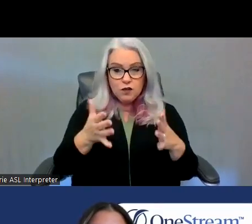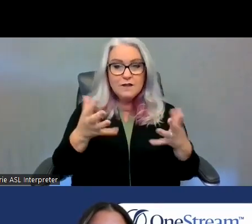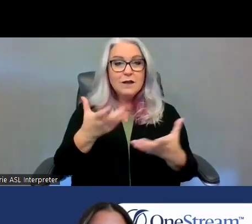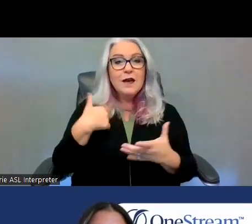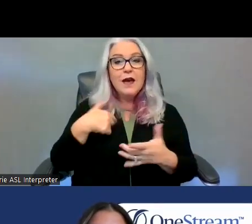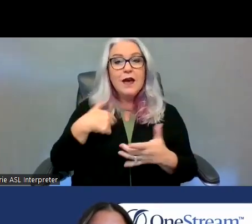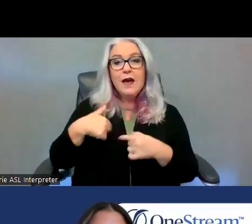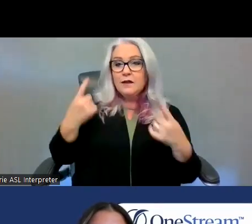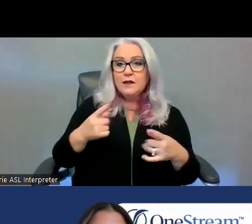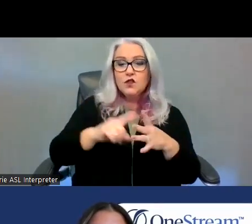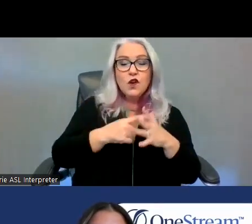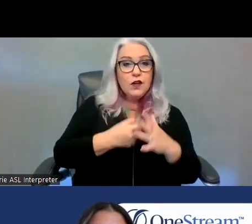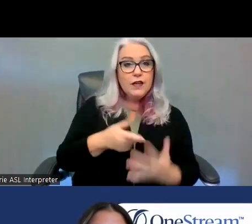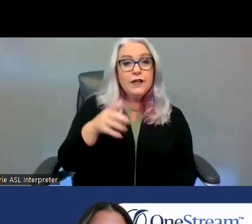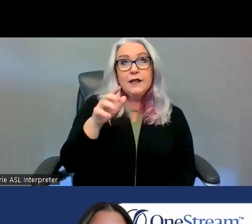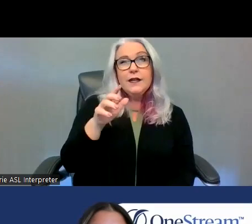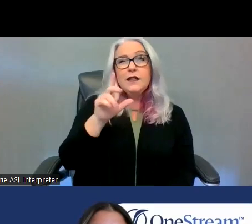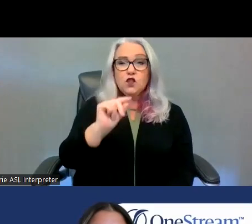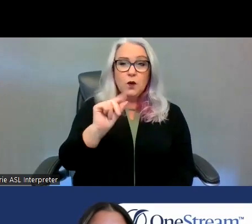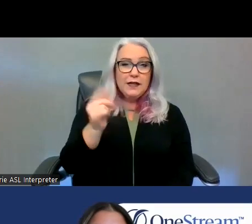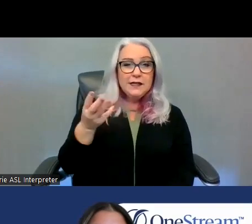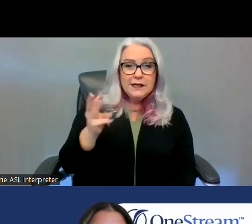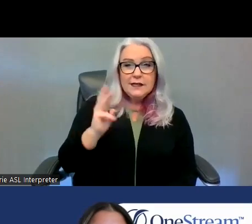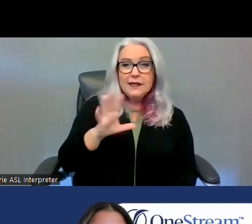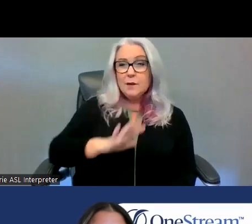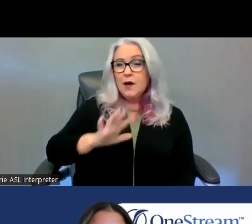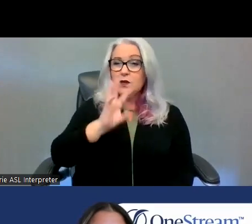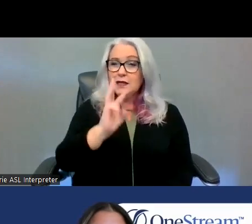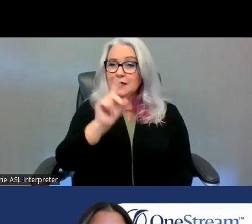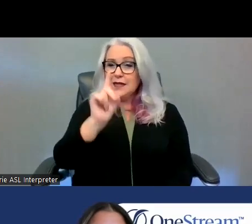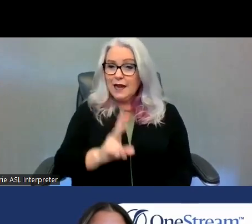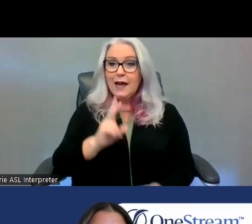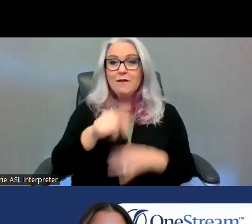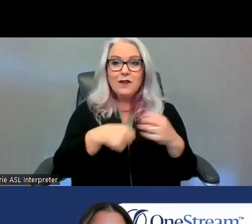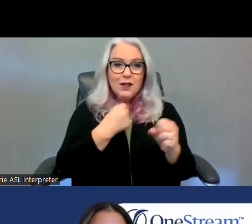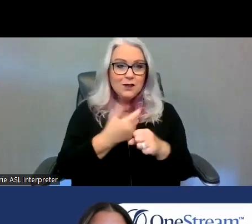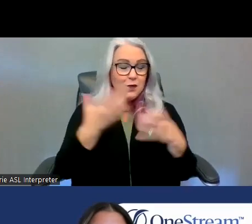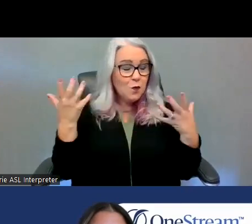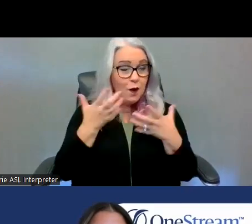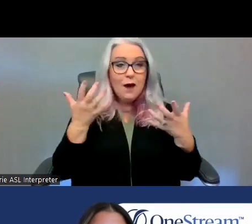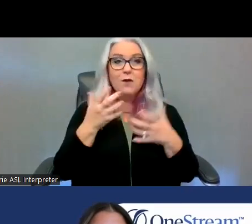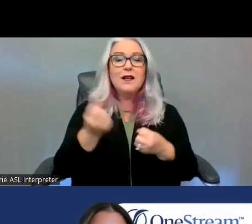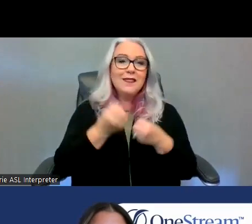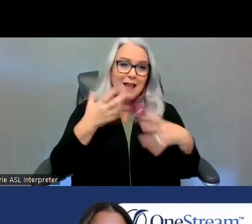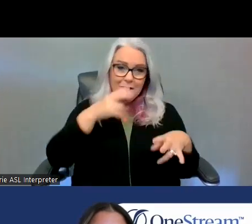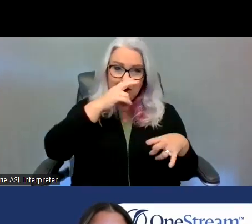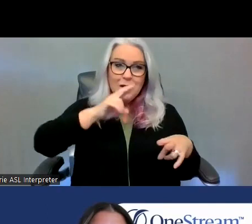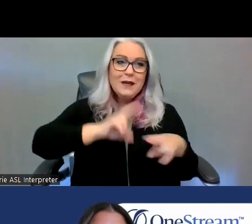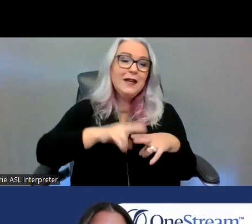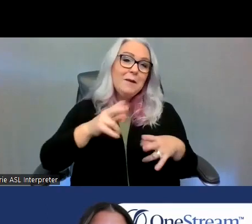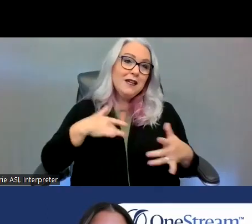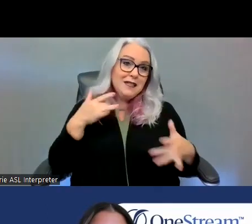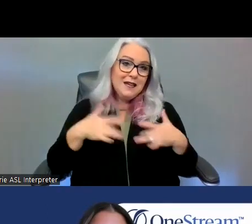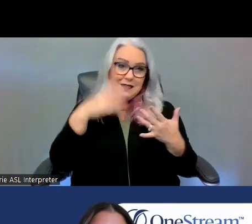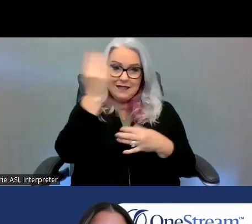of 2016, so coming up on 6.5 years, which is crazy. Lots of fun, and excited to kind of tell you a little bit